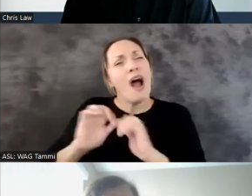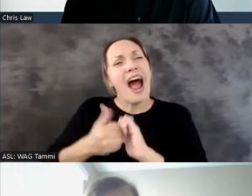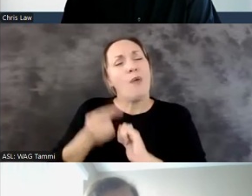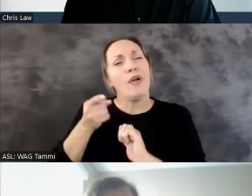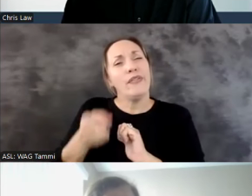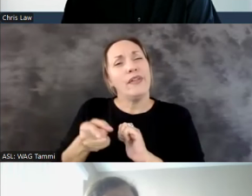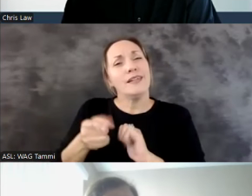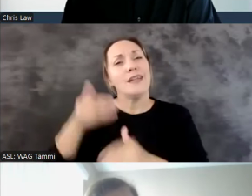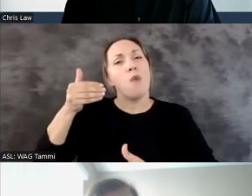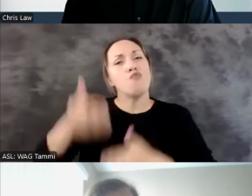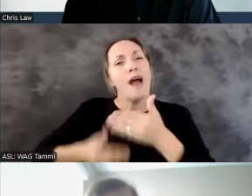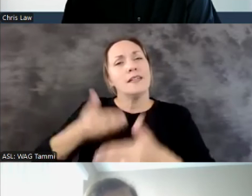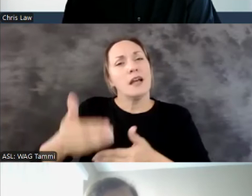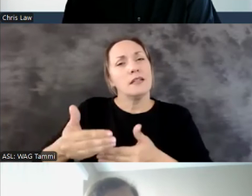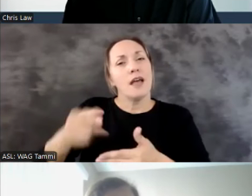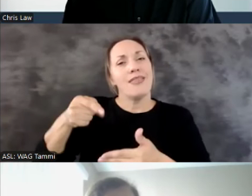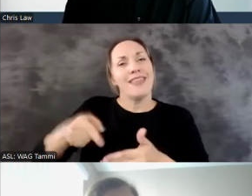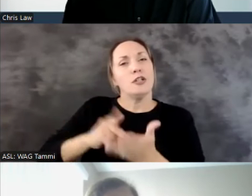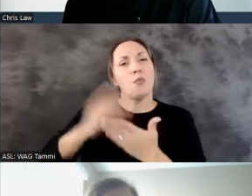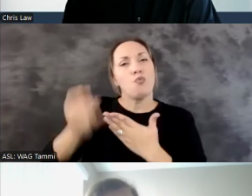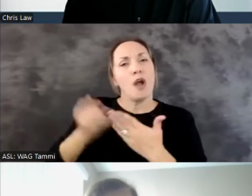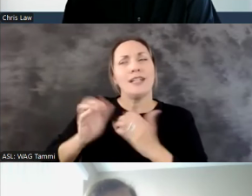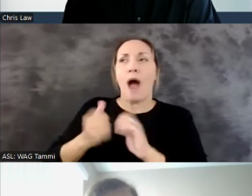this project make